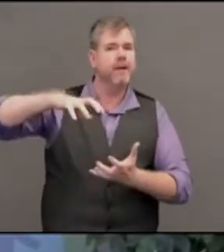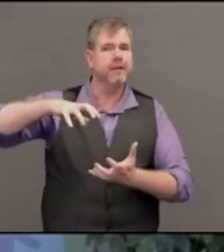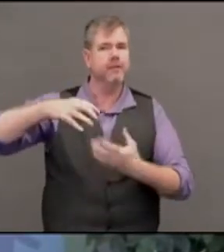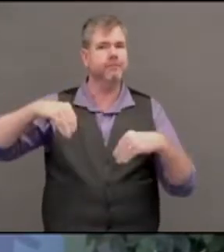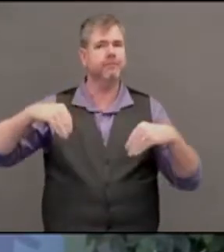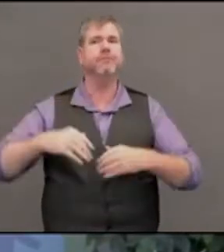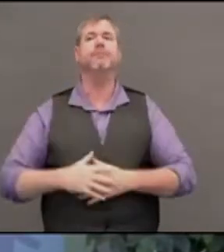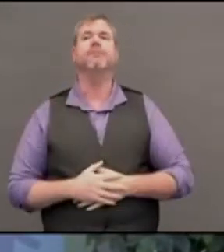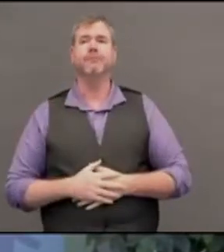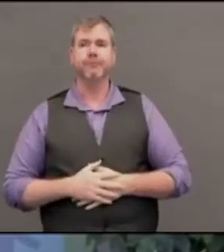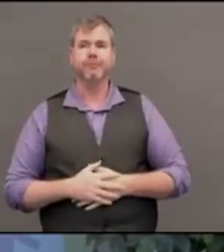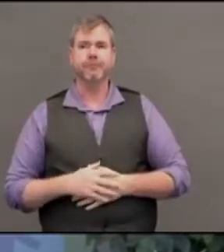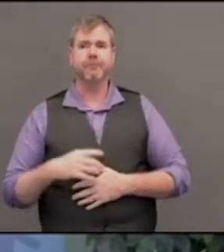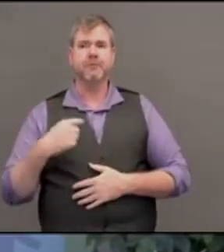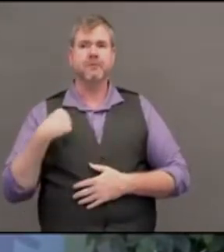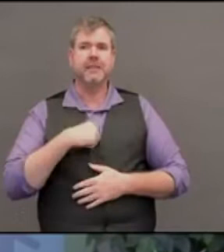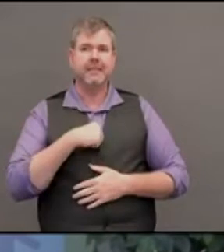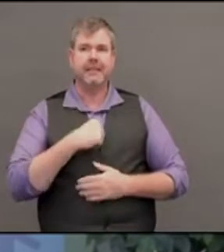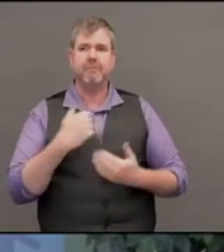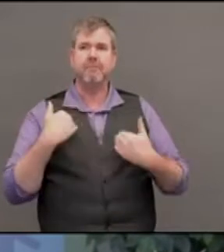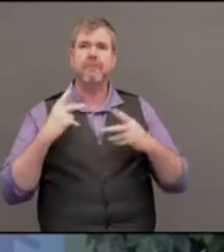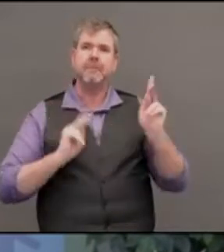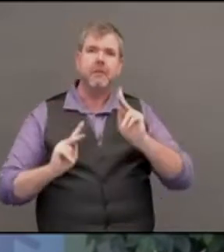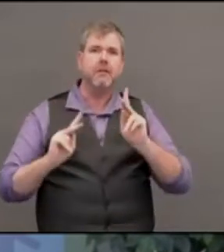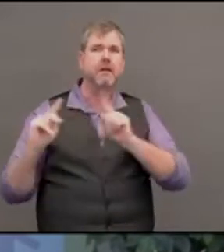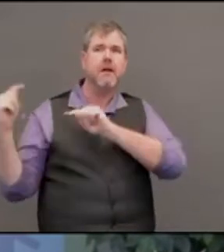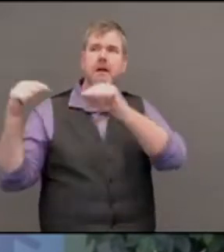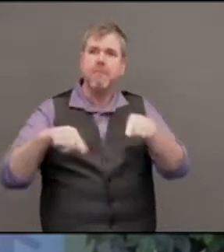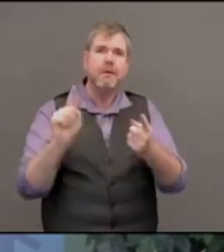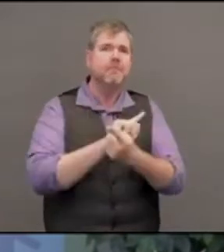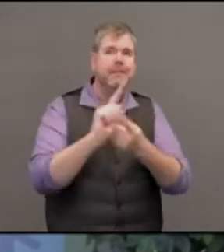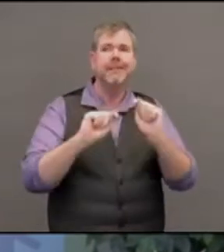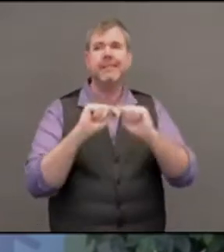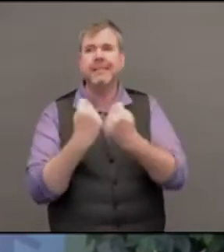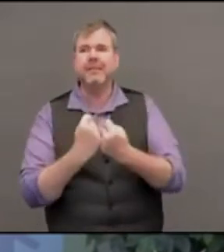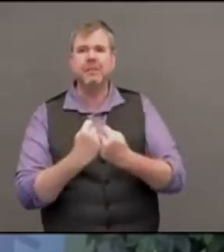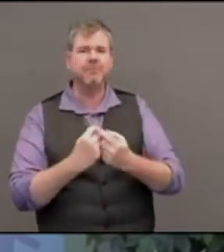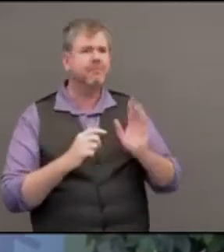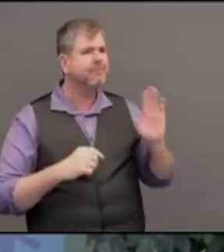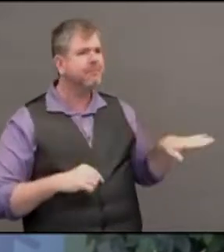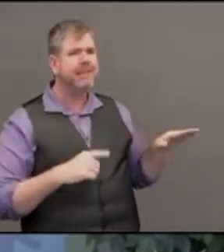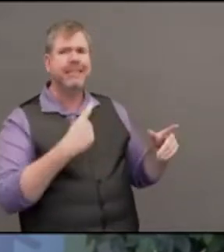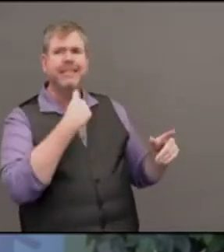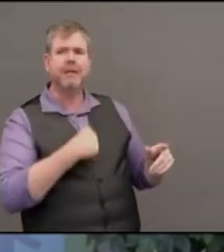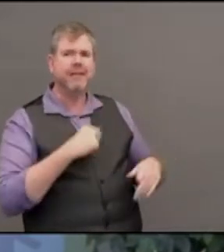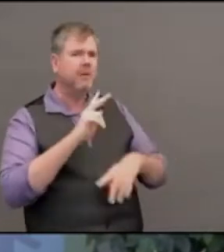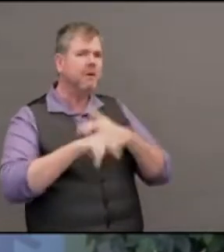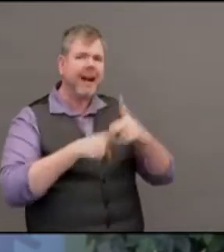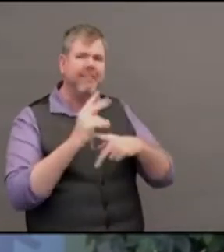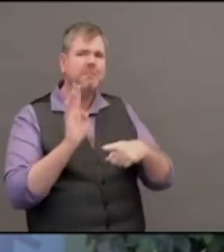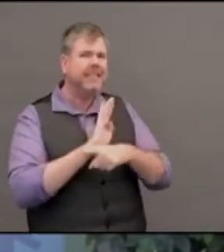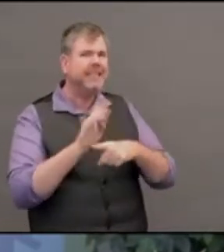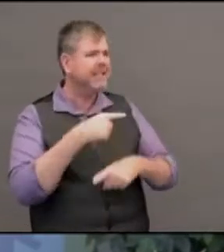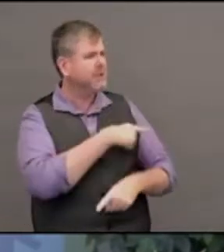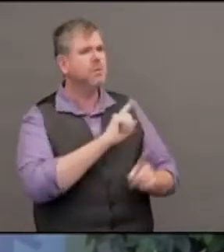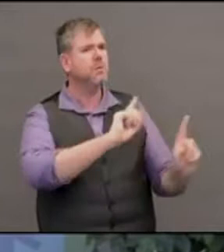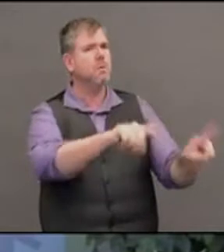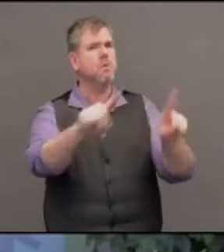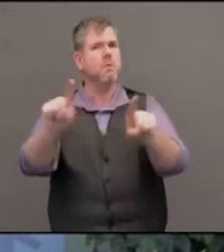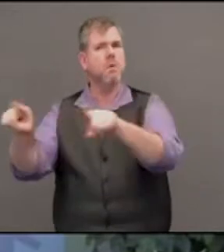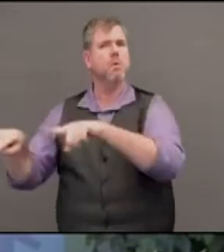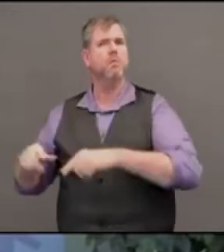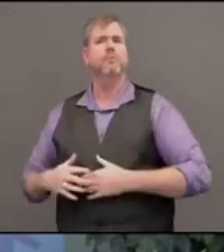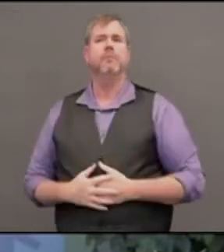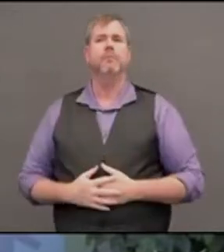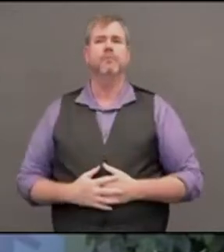the team and say, what are you doing? And they wanted information as well. So tell me about the types of businesses that you're going to. So we actually go